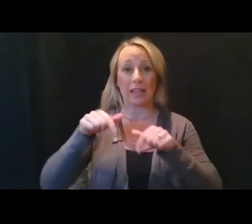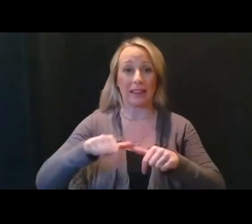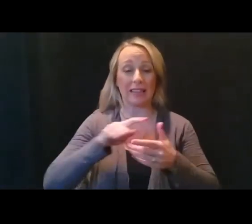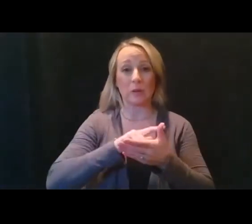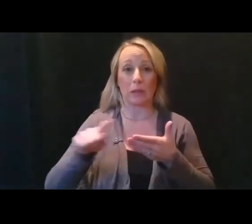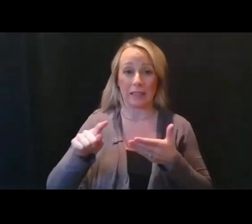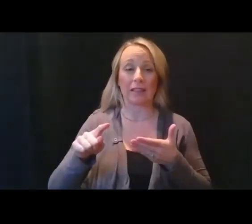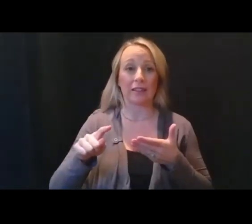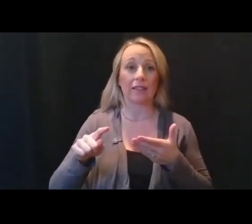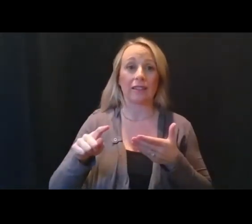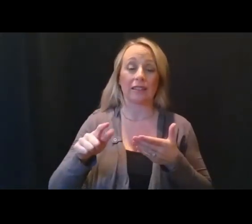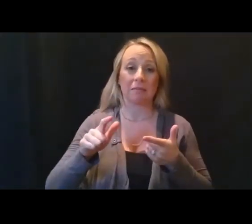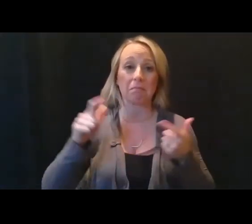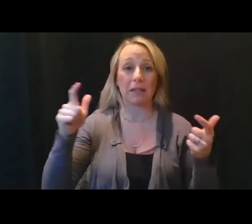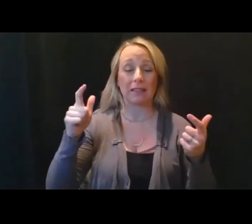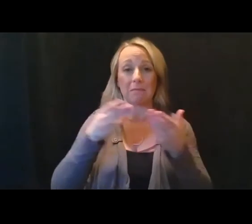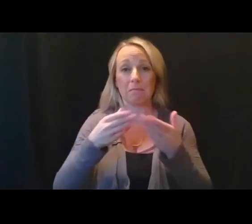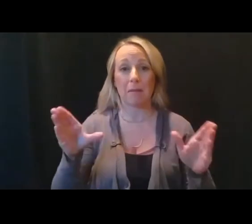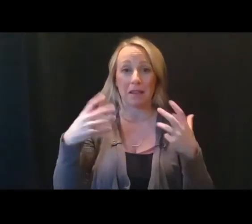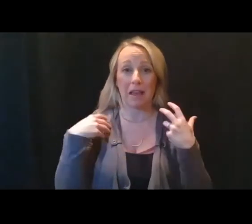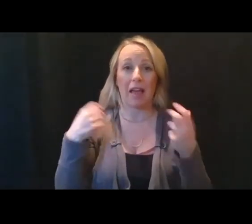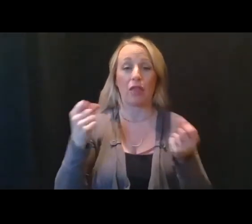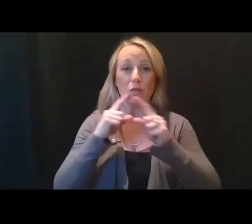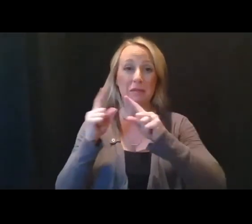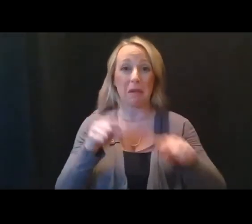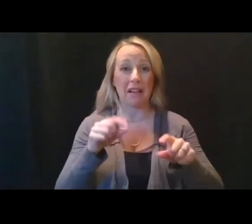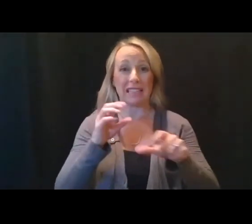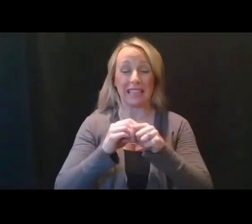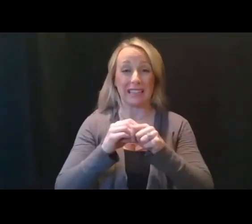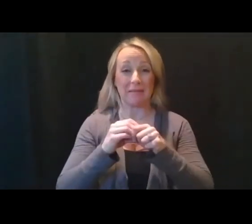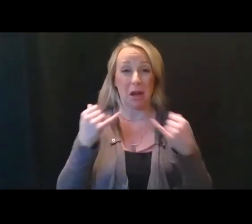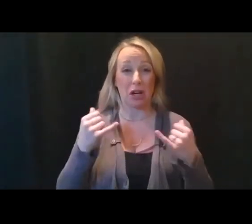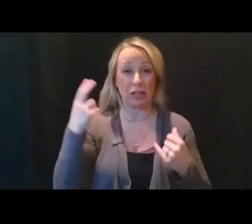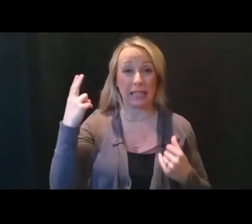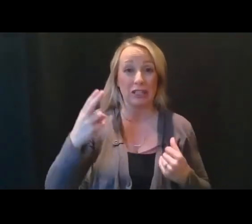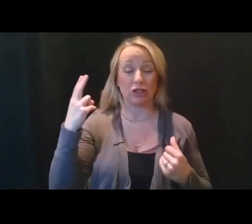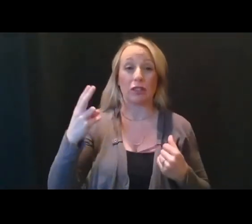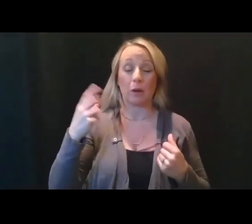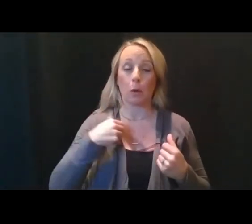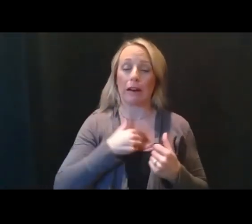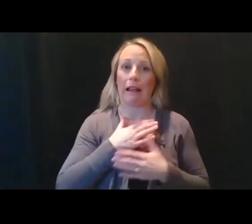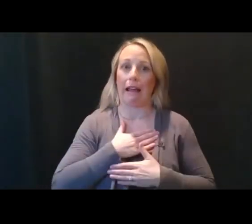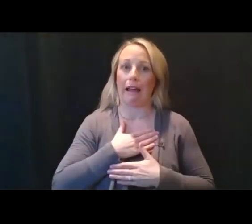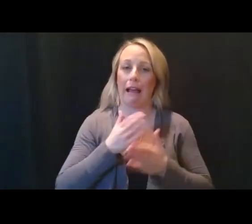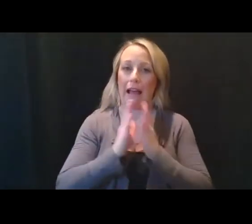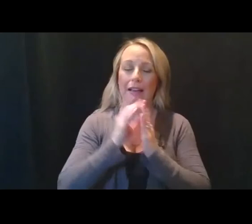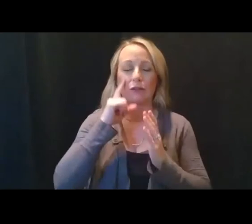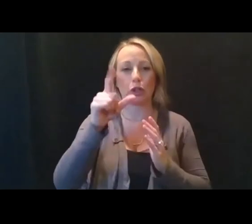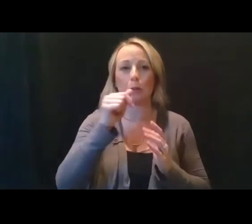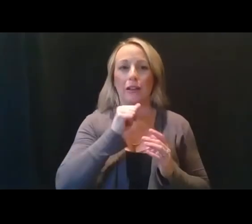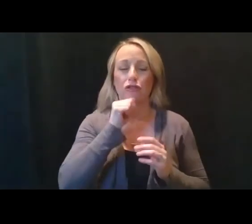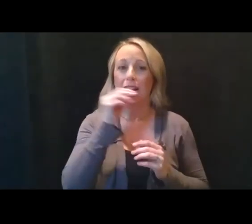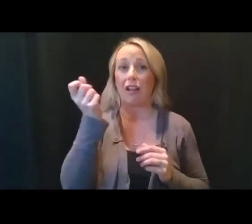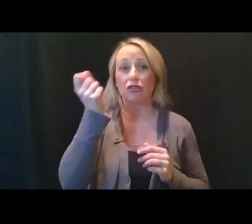biggest public health response in modern history. We're going to ask for your patience and understanding as